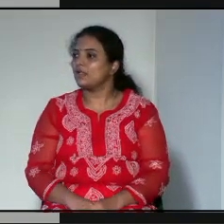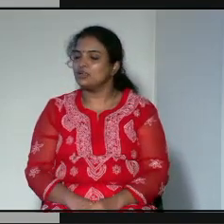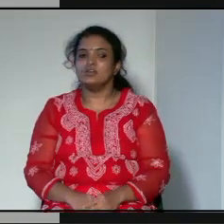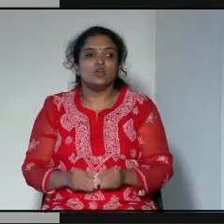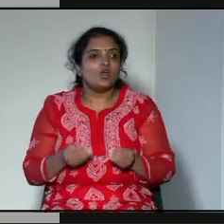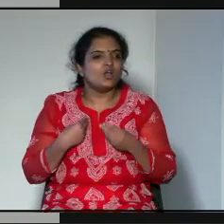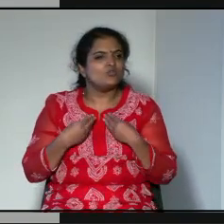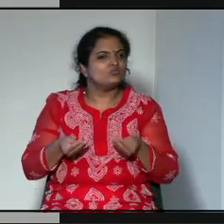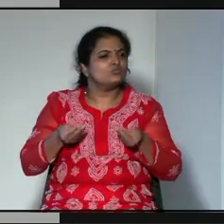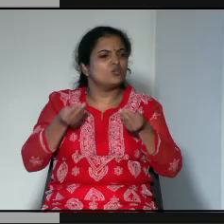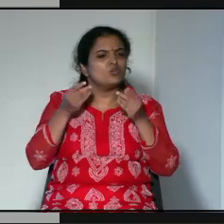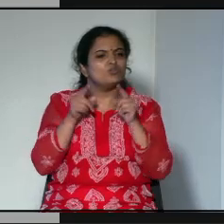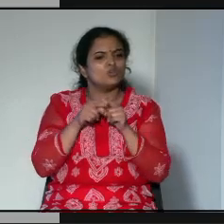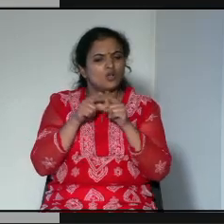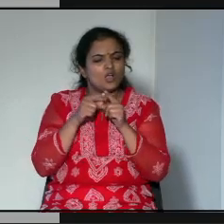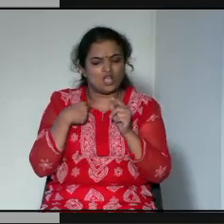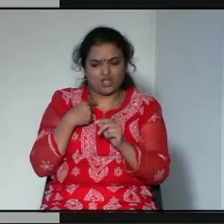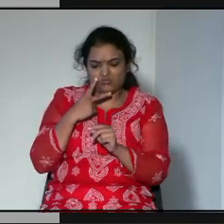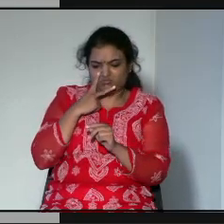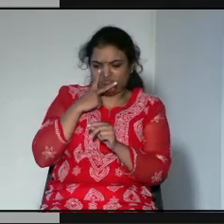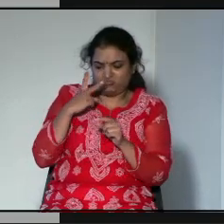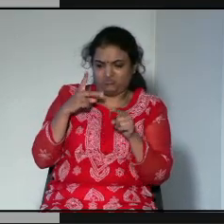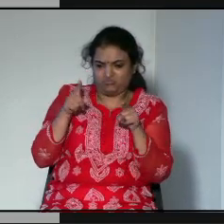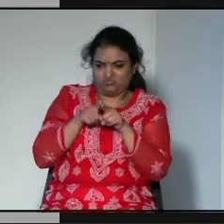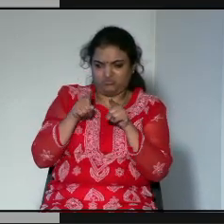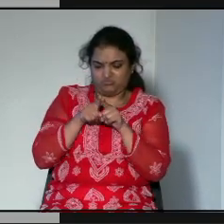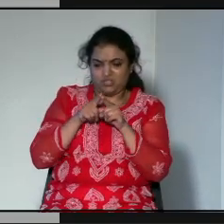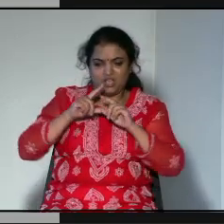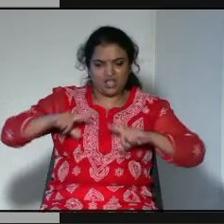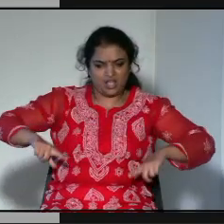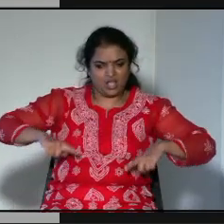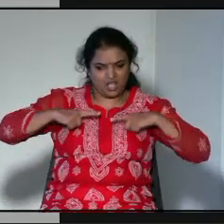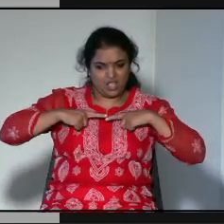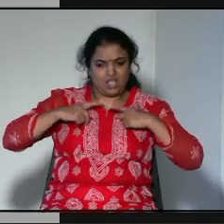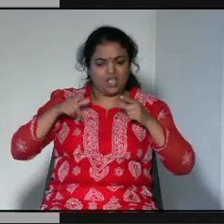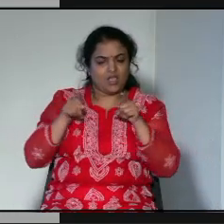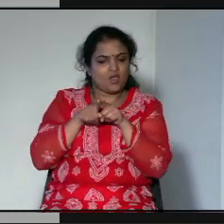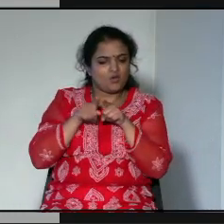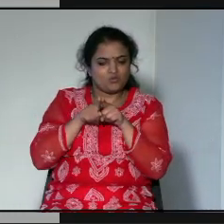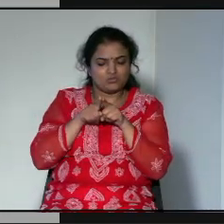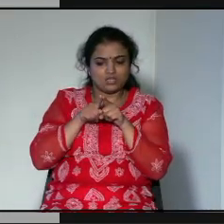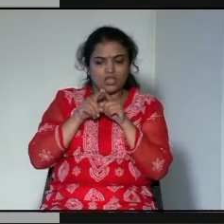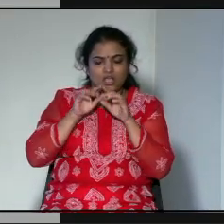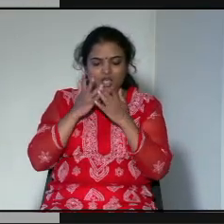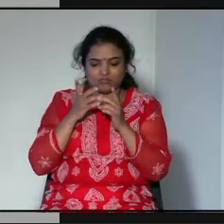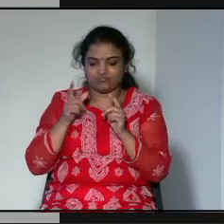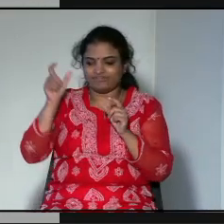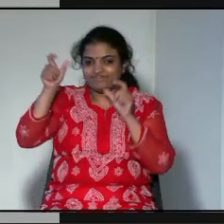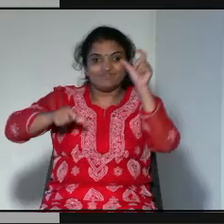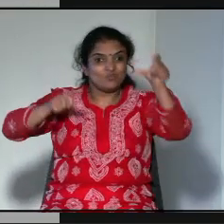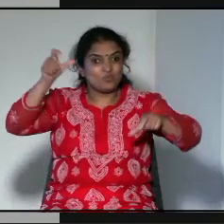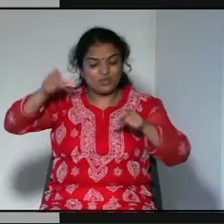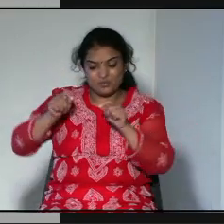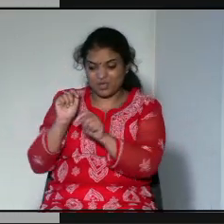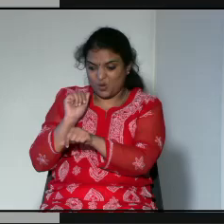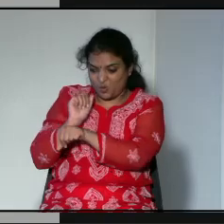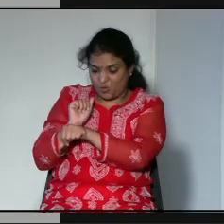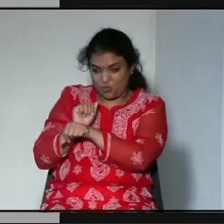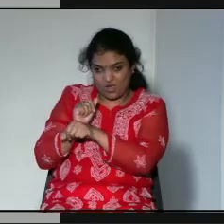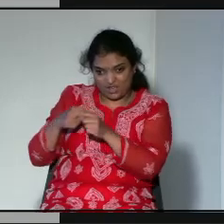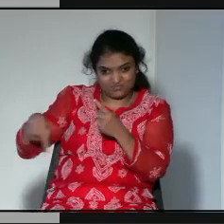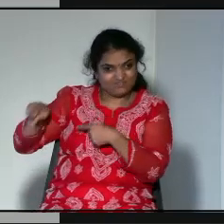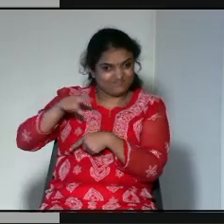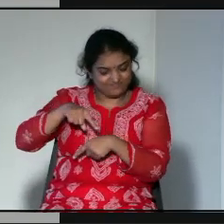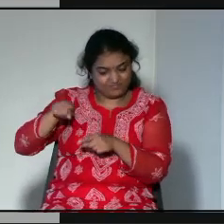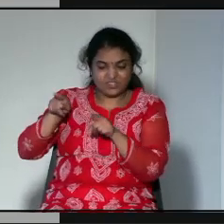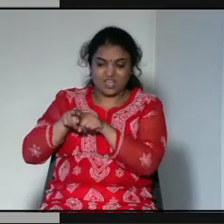these tensions festered, the more she flung herself into a life of physical labor and unceasing work. In choosing the